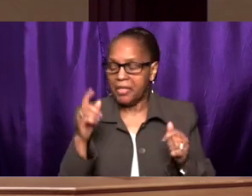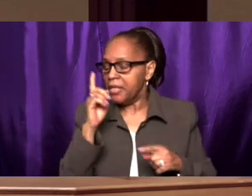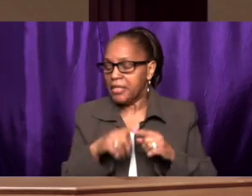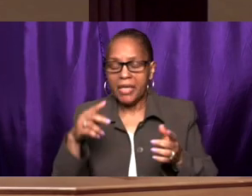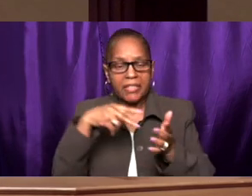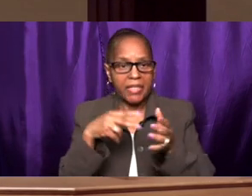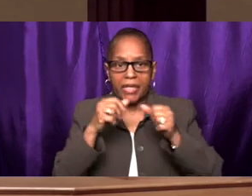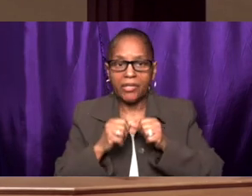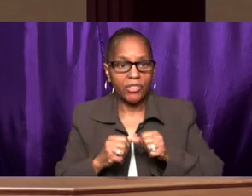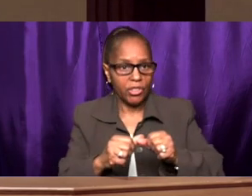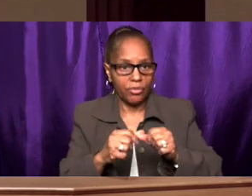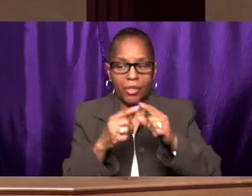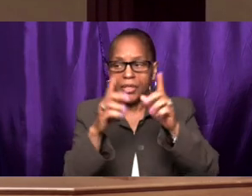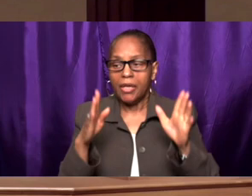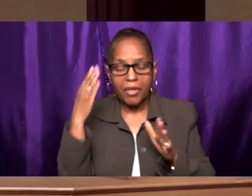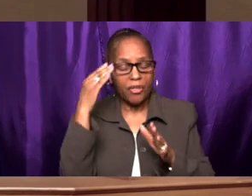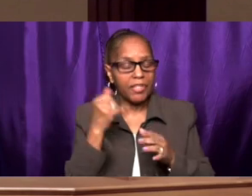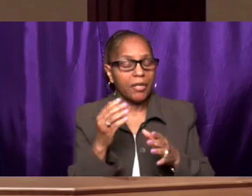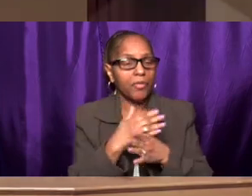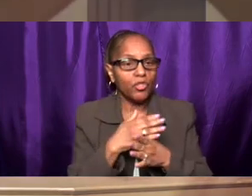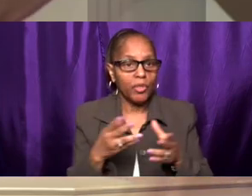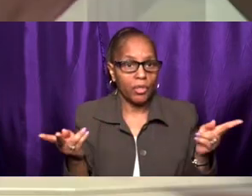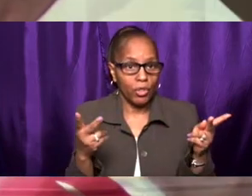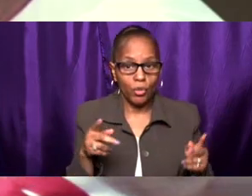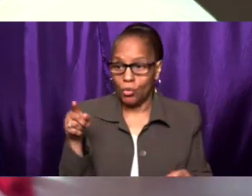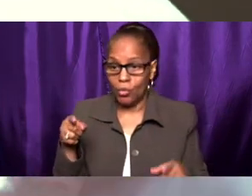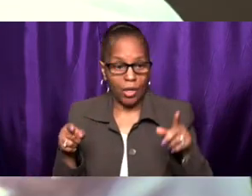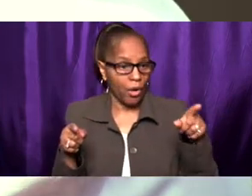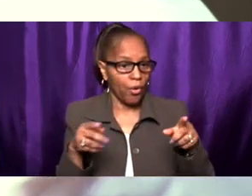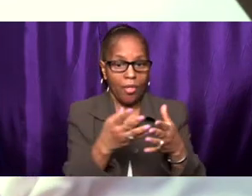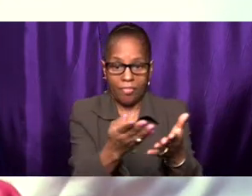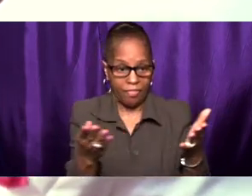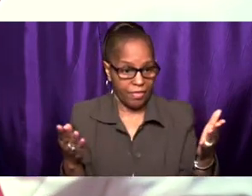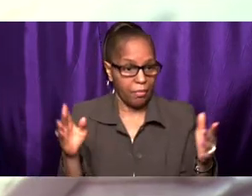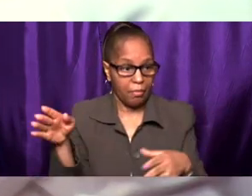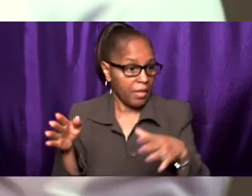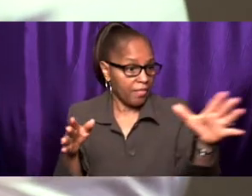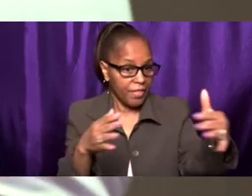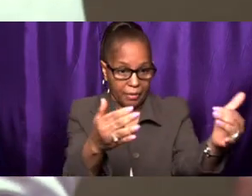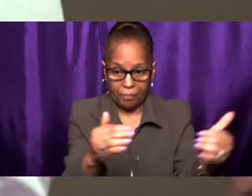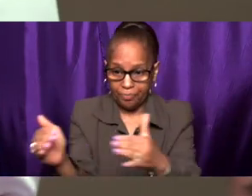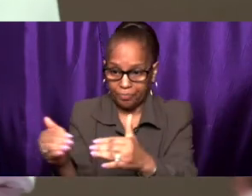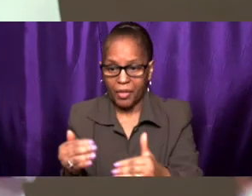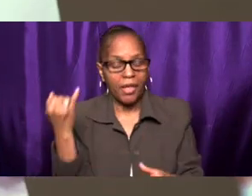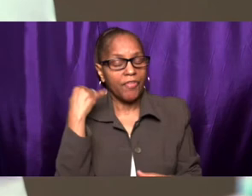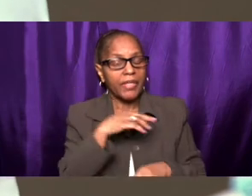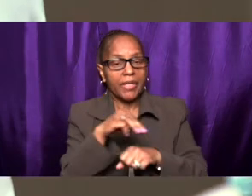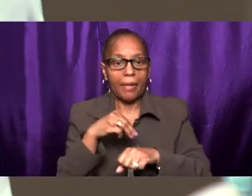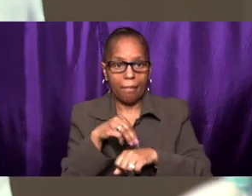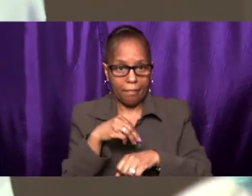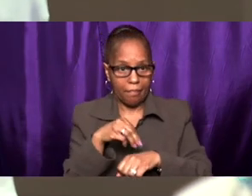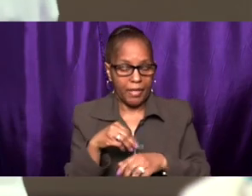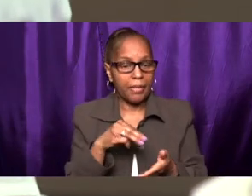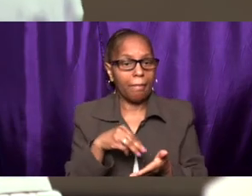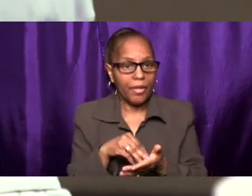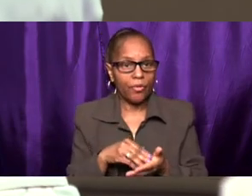the enemy knows that if he can get in between you and her, them and them, if he can get in the middle, if he can start some